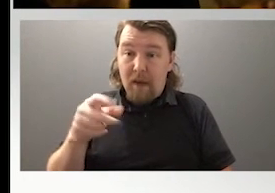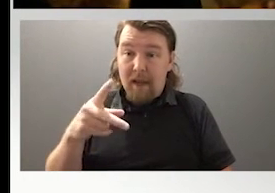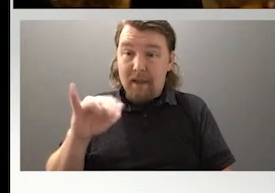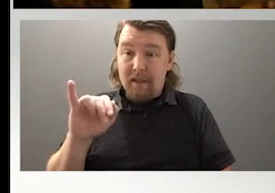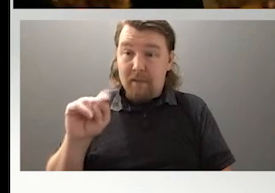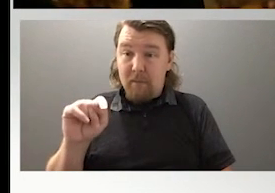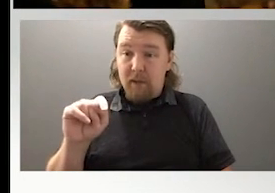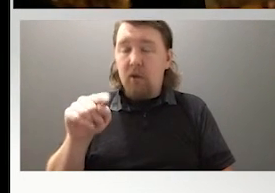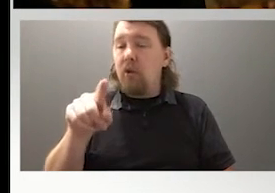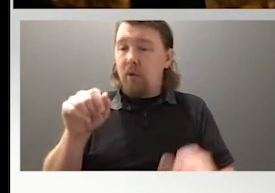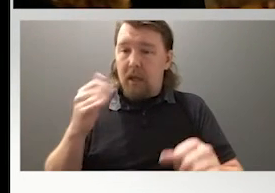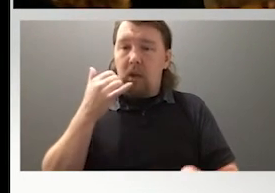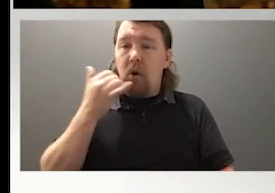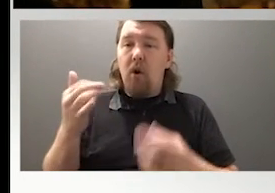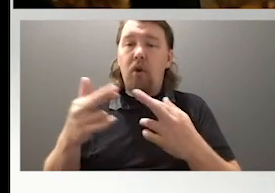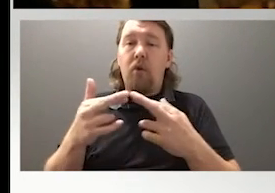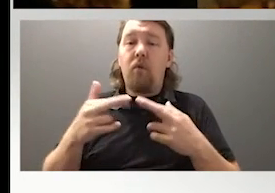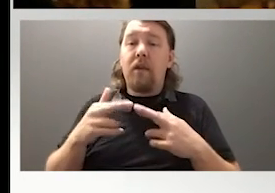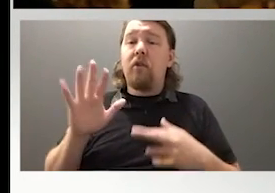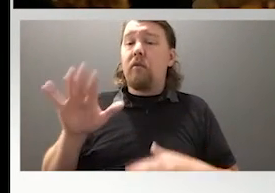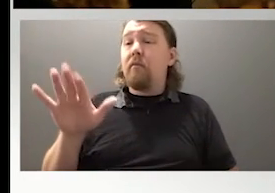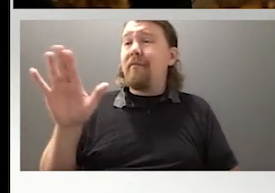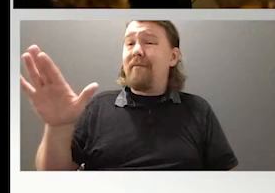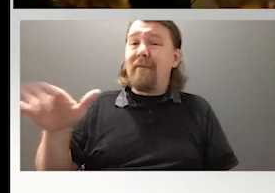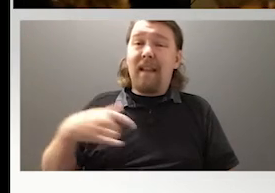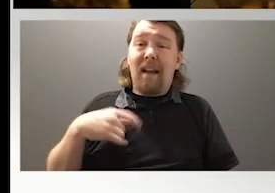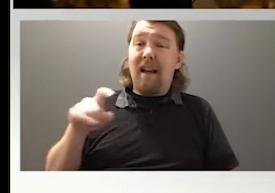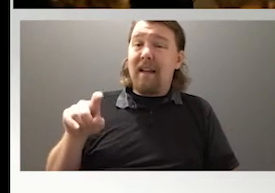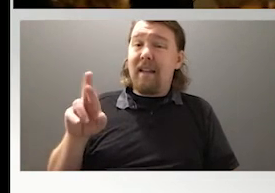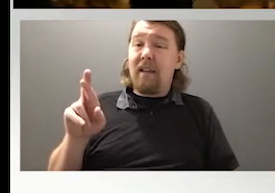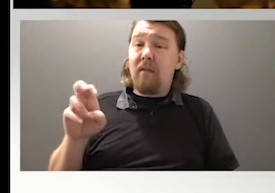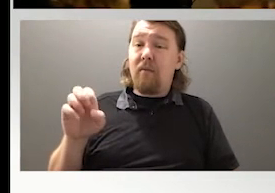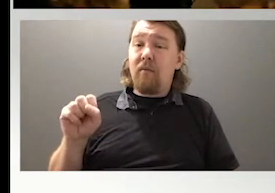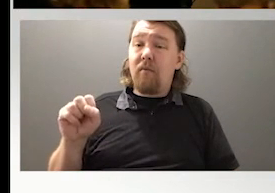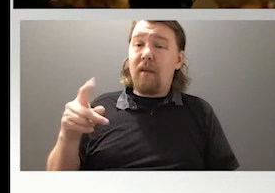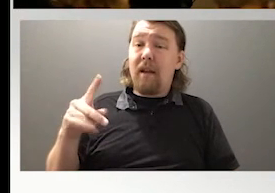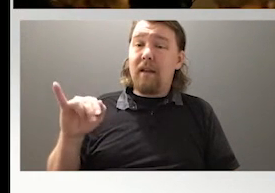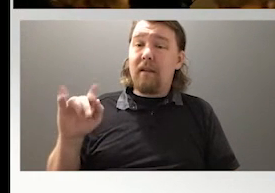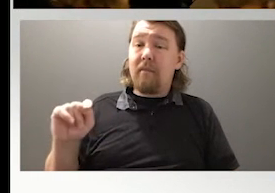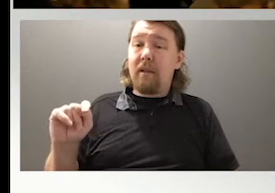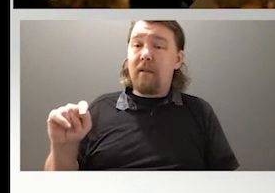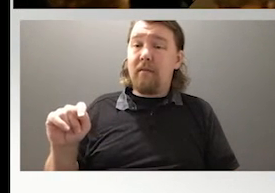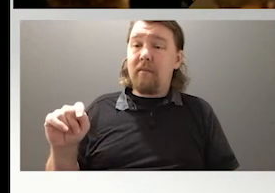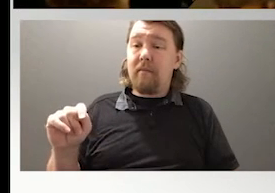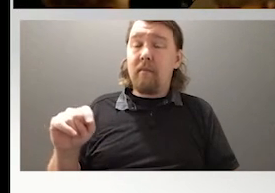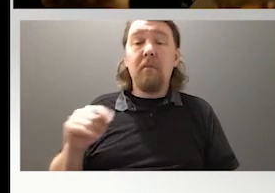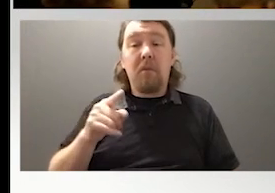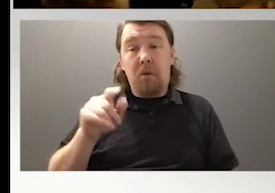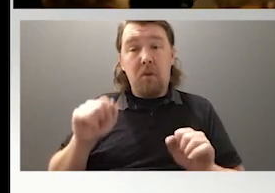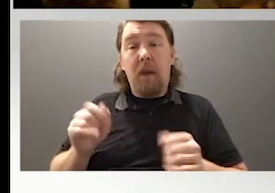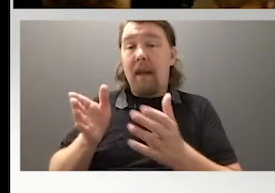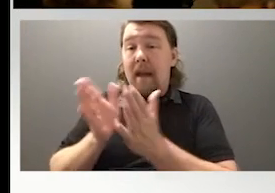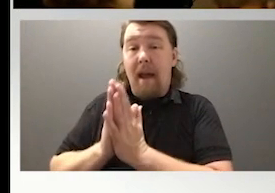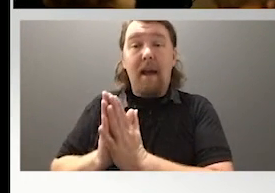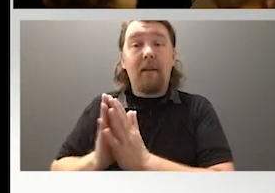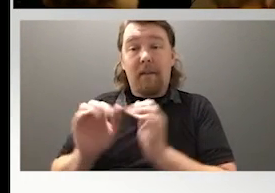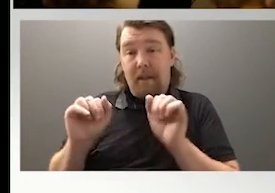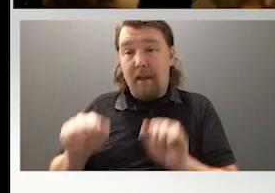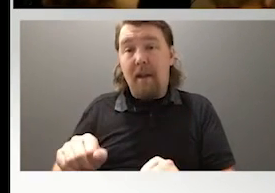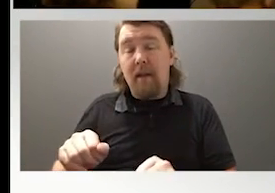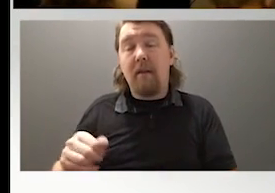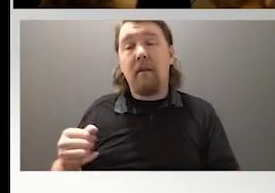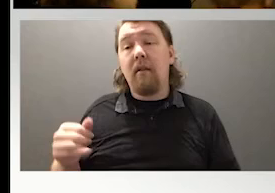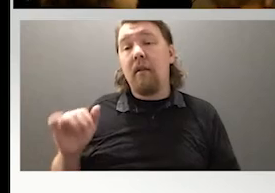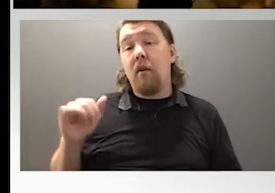you can always call the region and say, I need respite, and you know, you can ask. We have